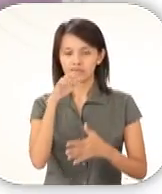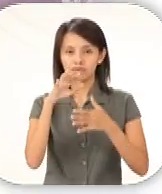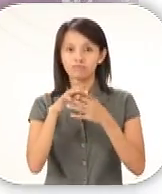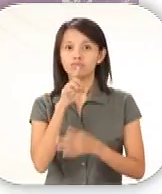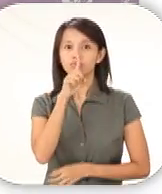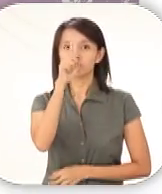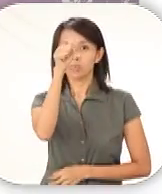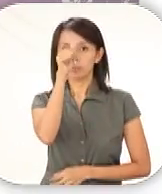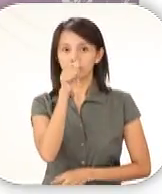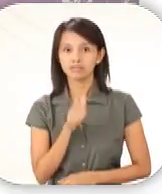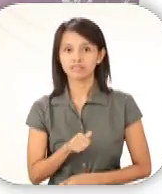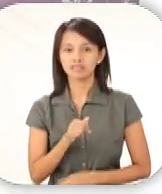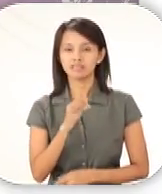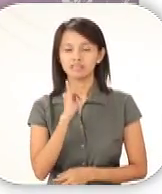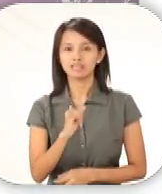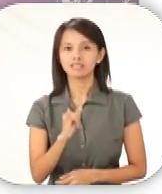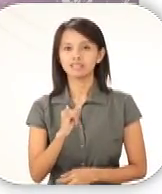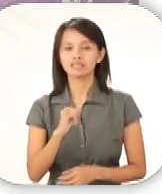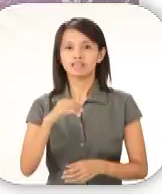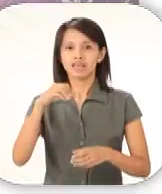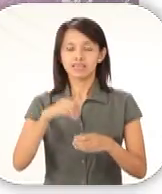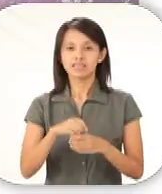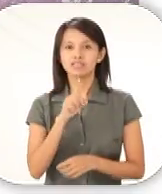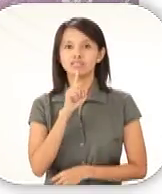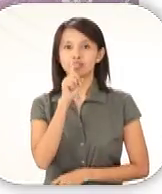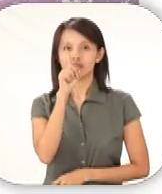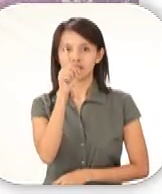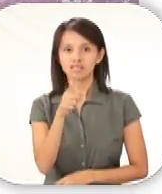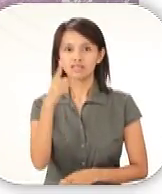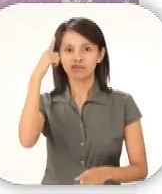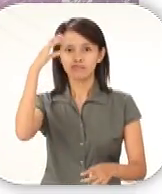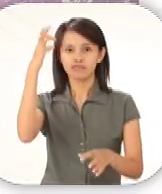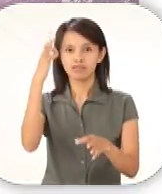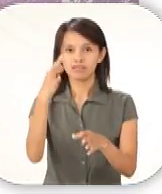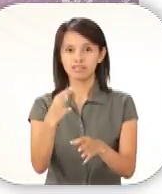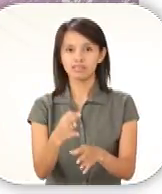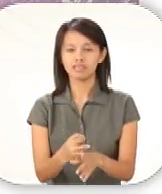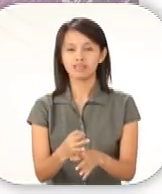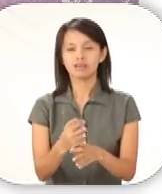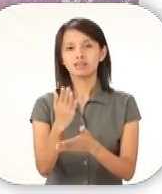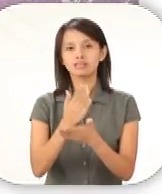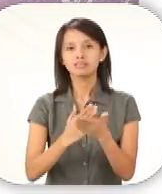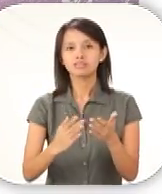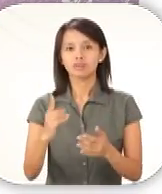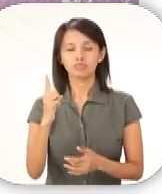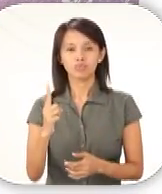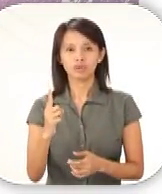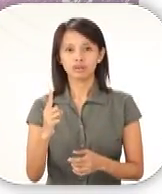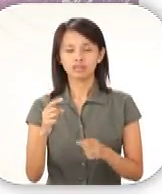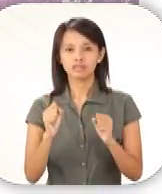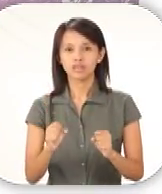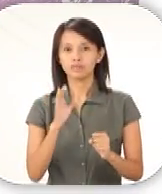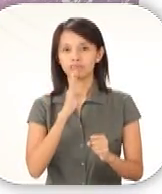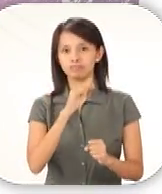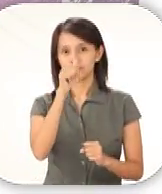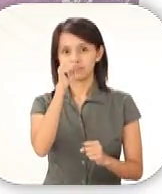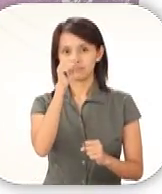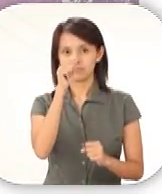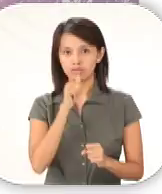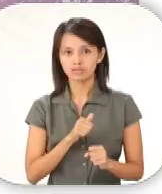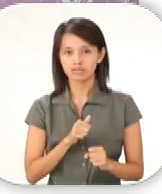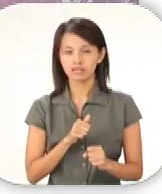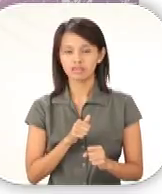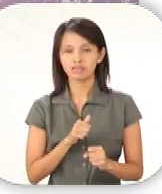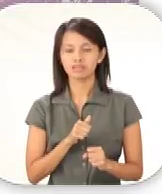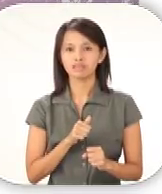the secret of true patience is in the certainty of faith. Someone can